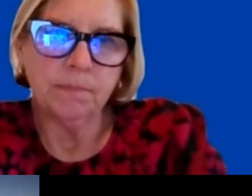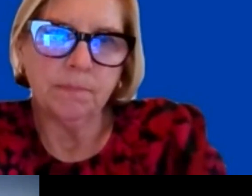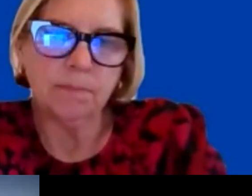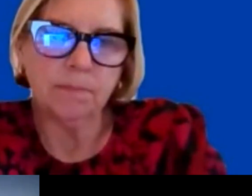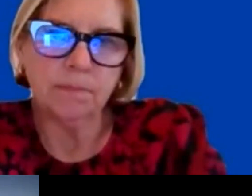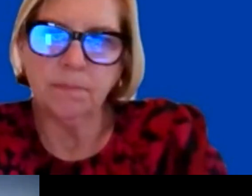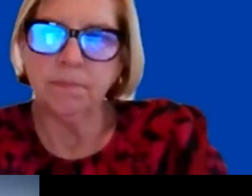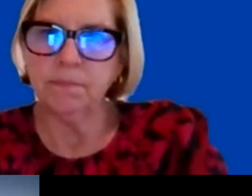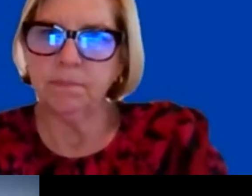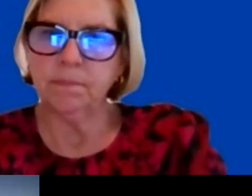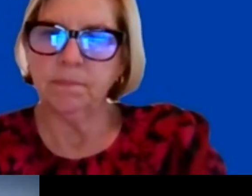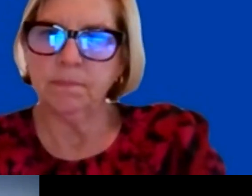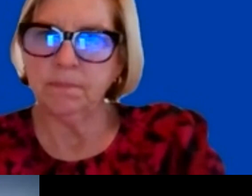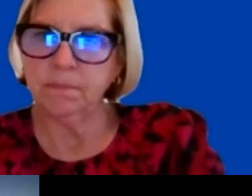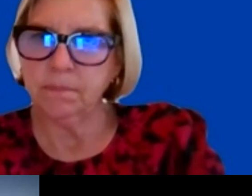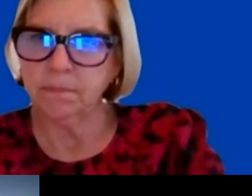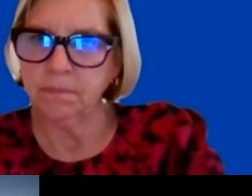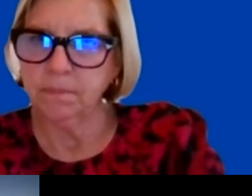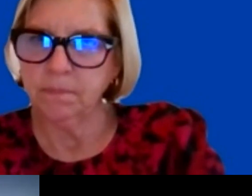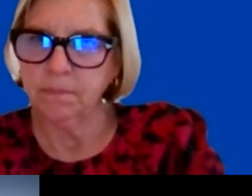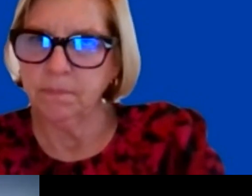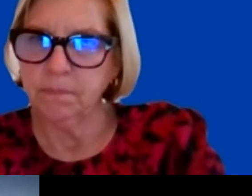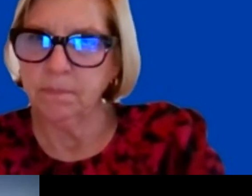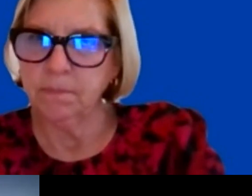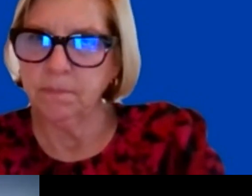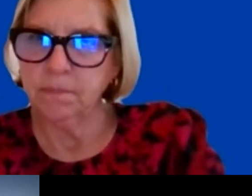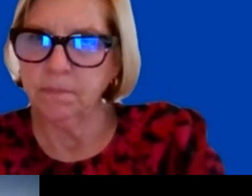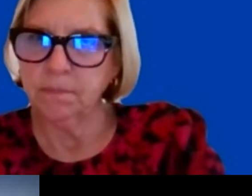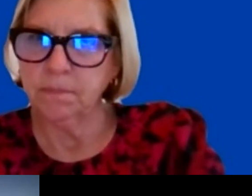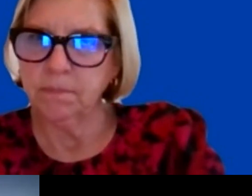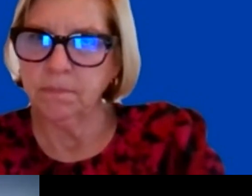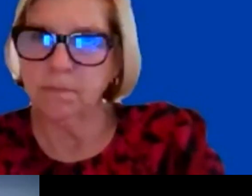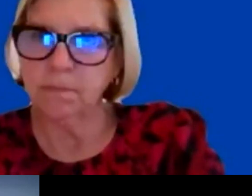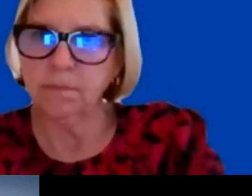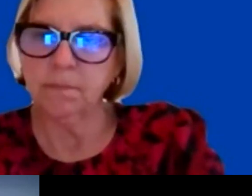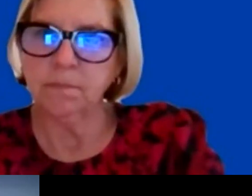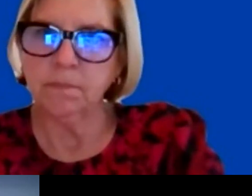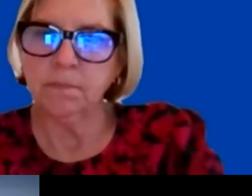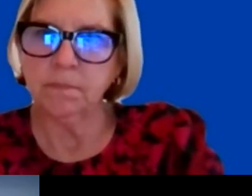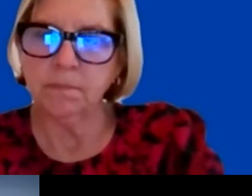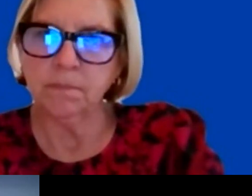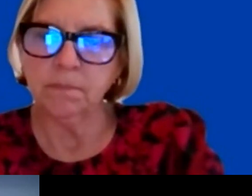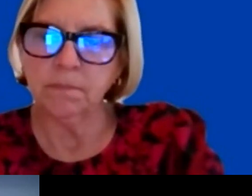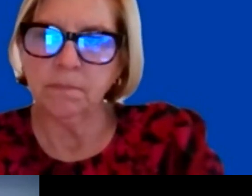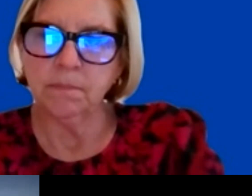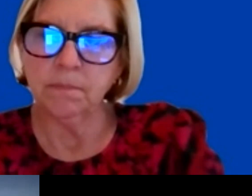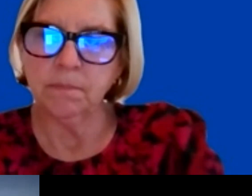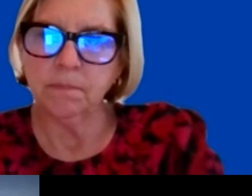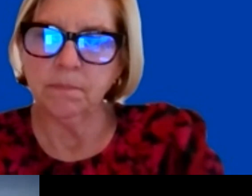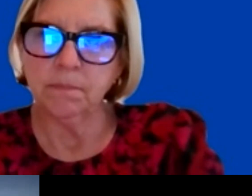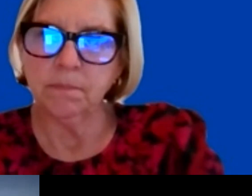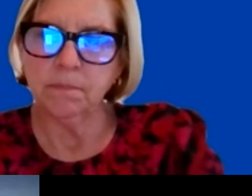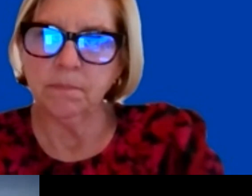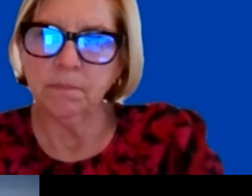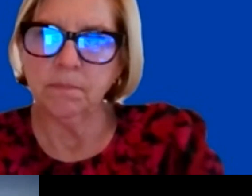they're receiving those specific tax credits, are following this new percentage of